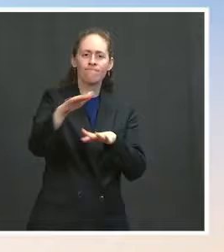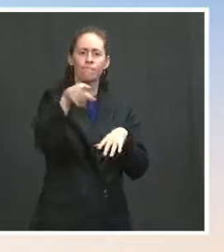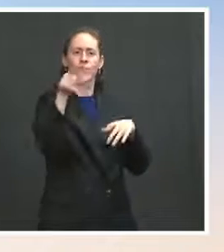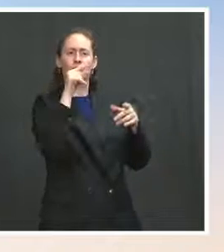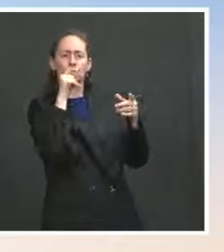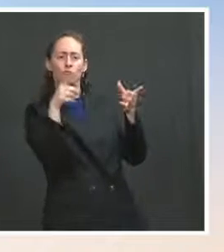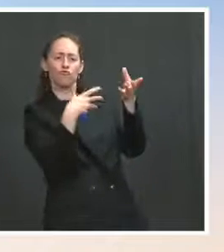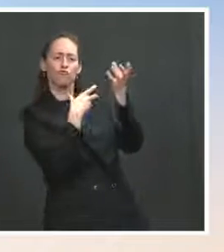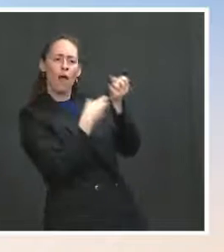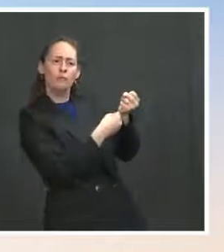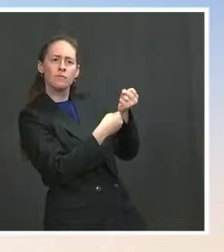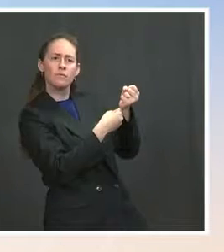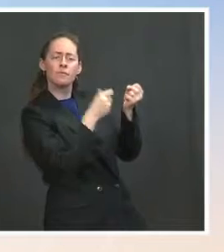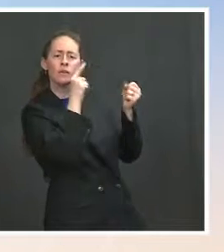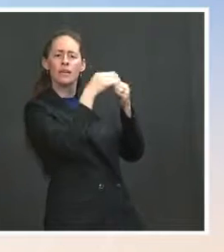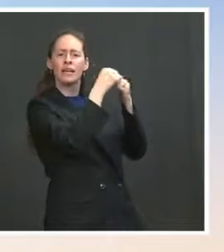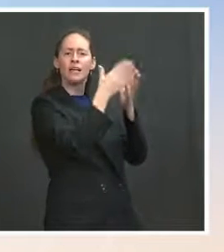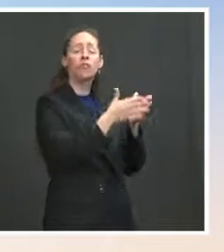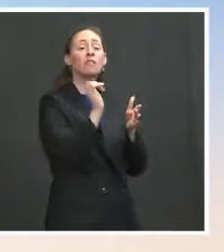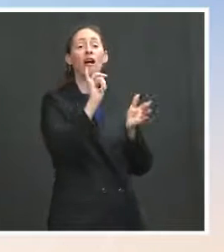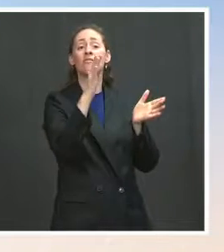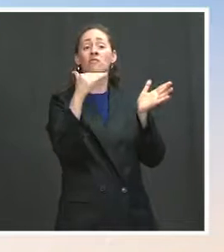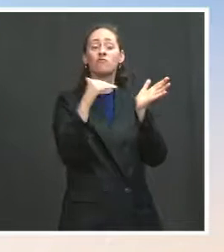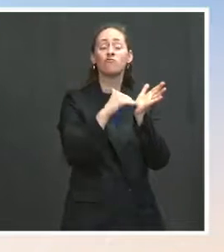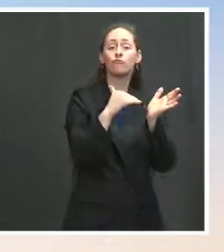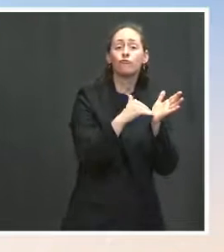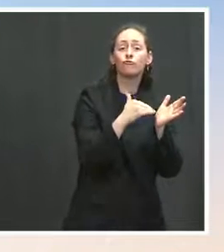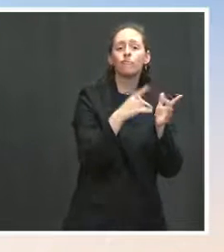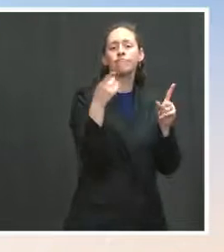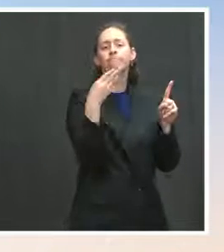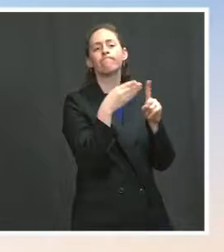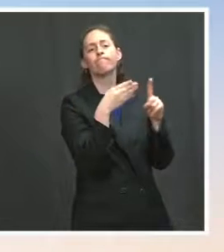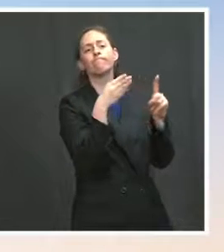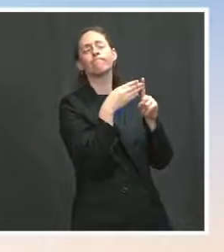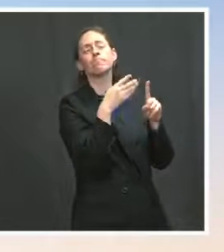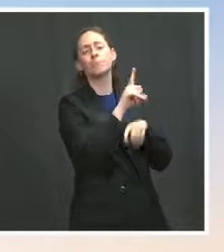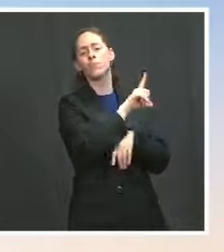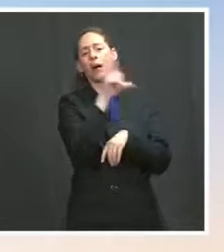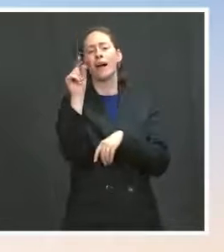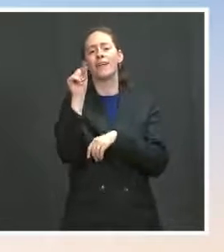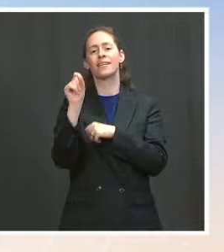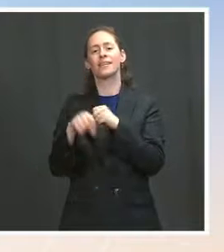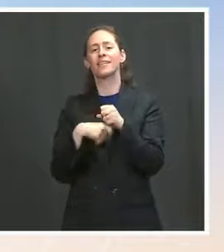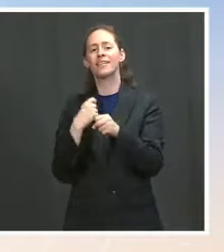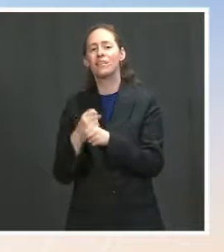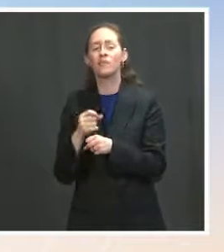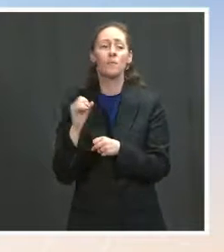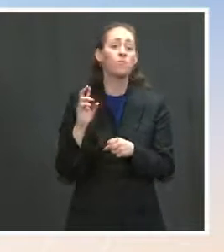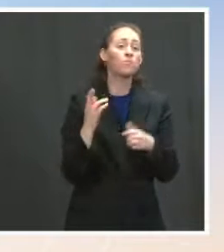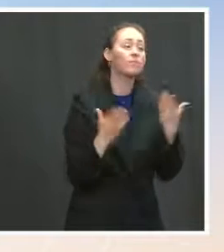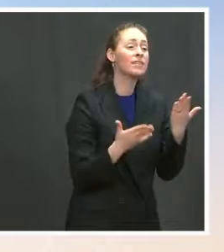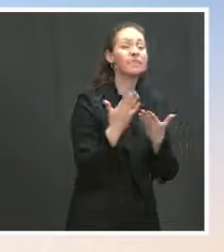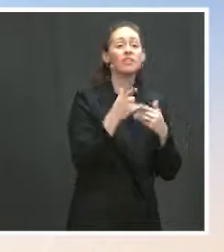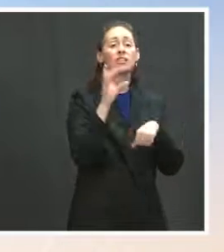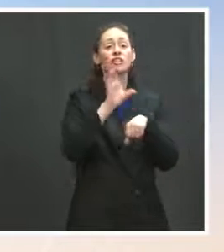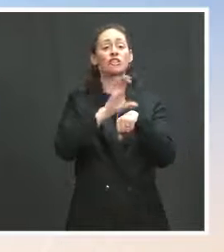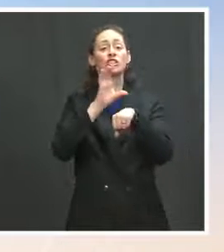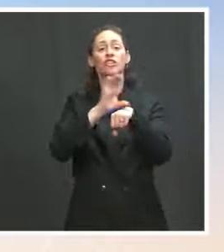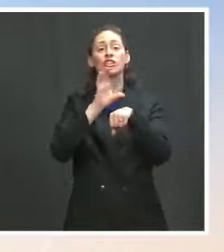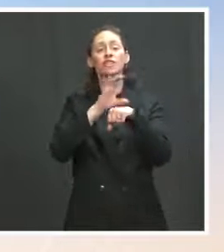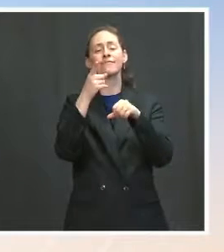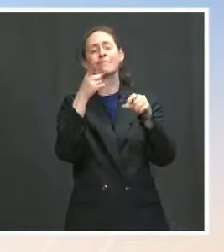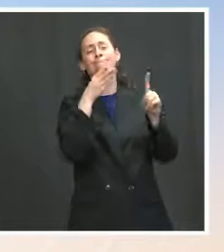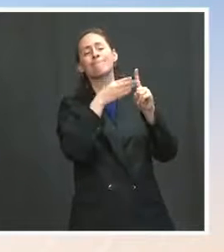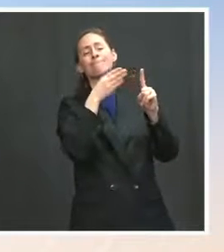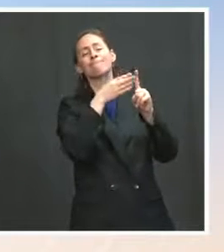primary care physician that somebody's been seeing for 20 years. Maybe it's local churches where they go every Sunday